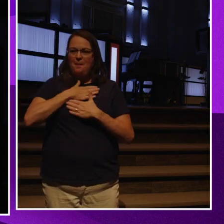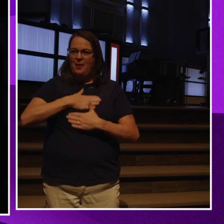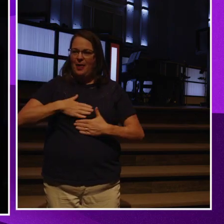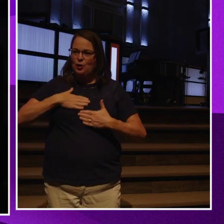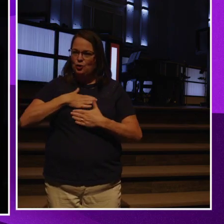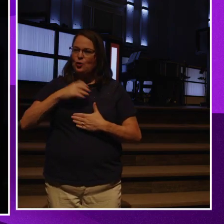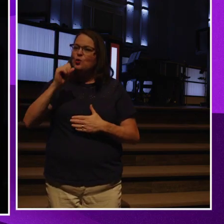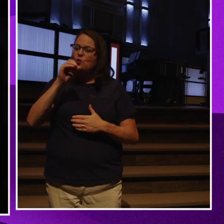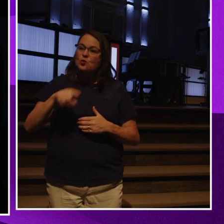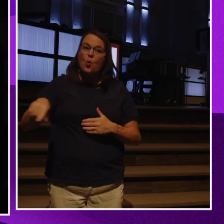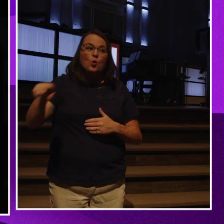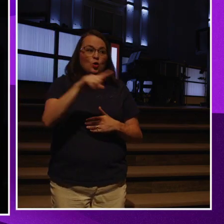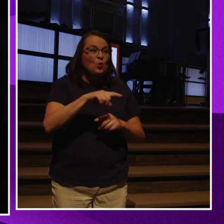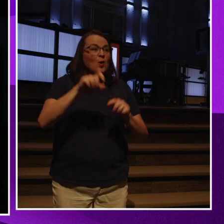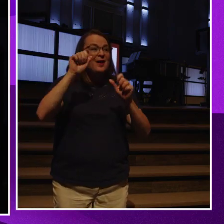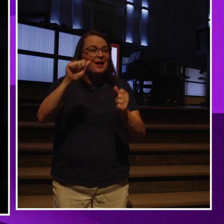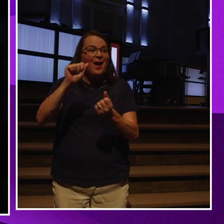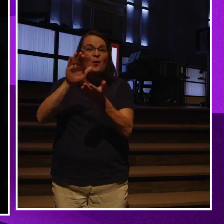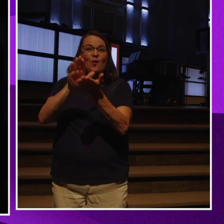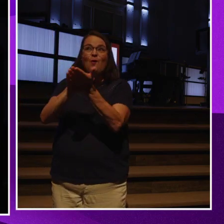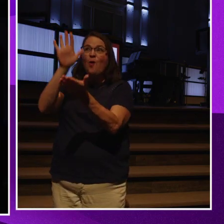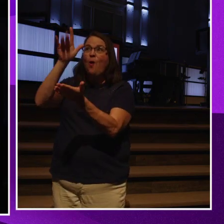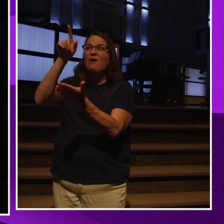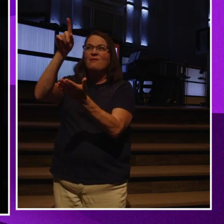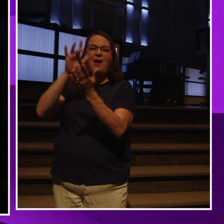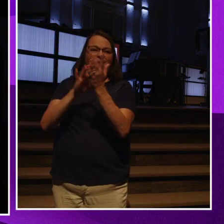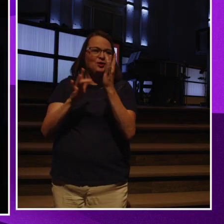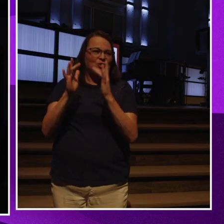can glorify Jesus.